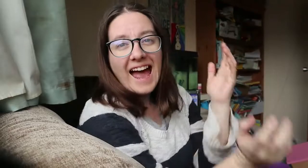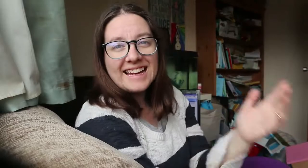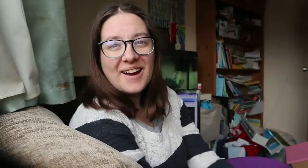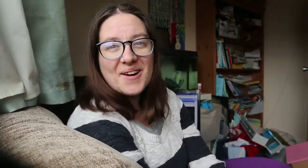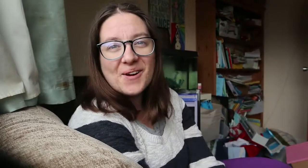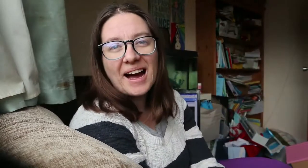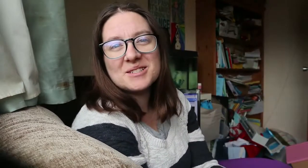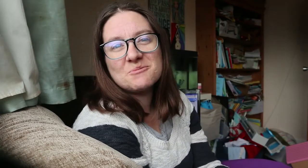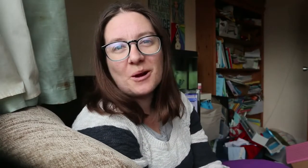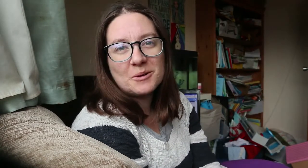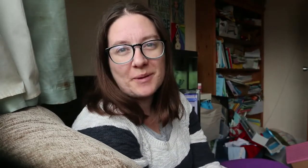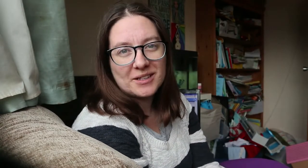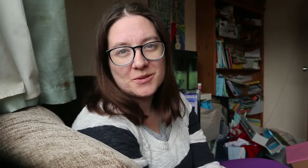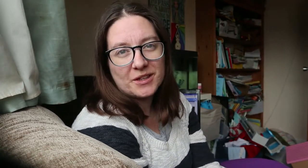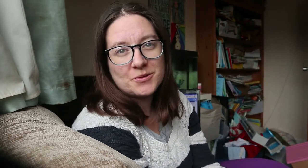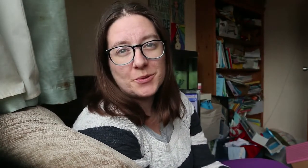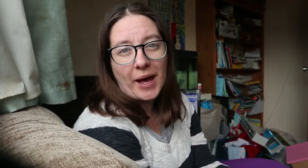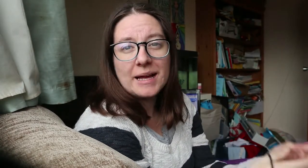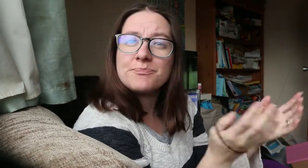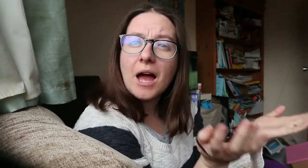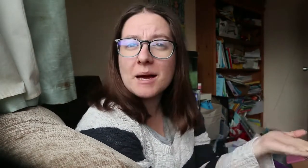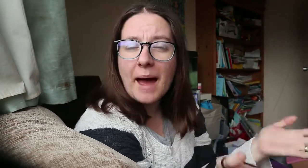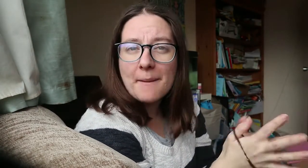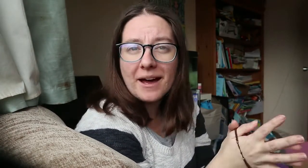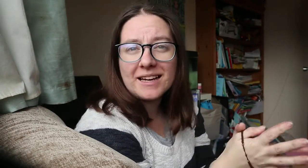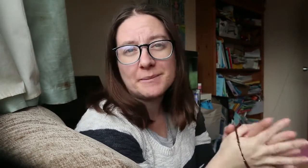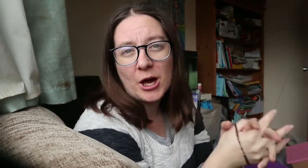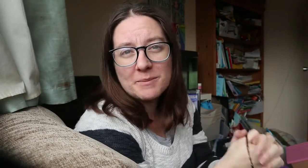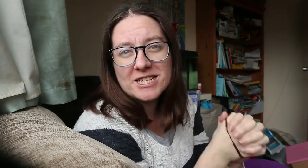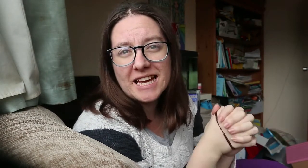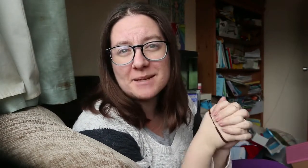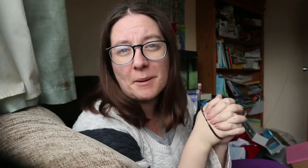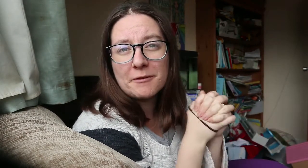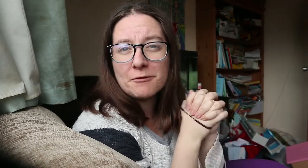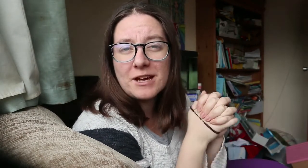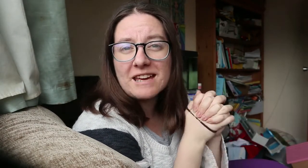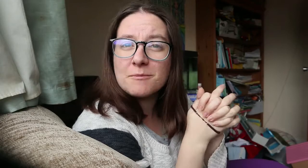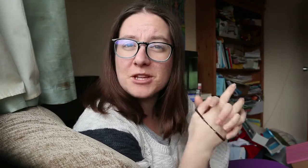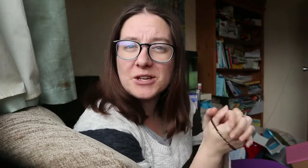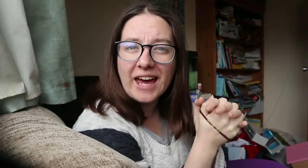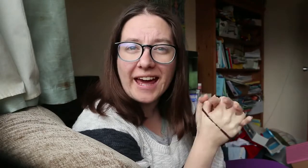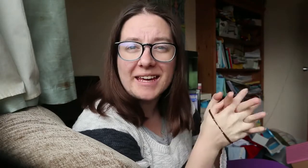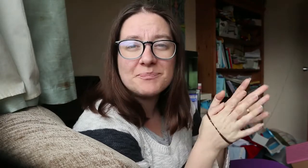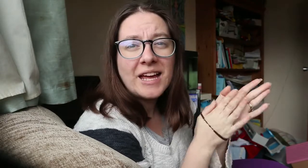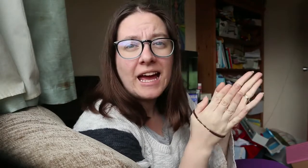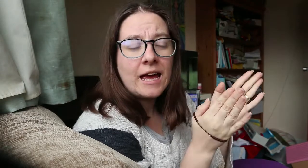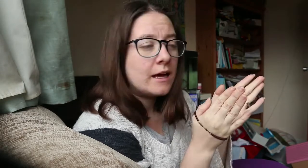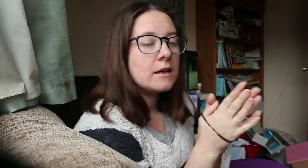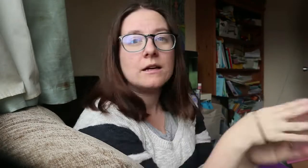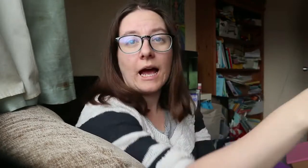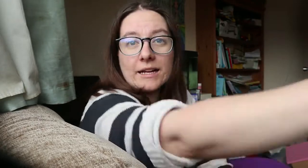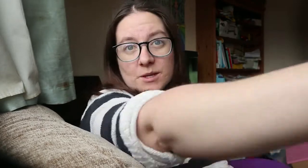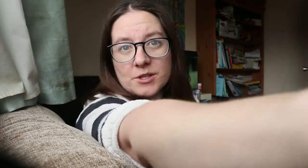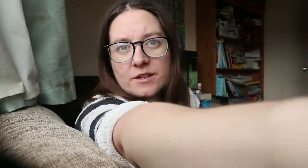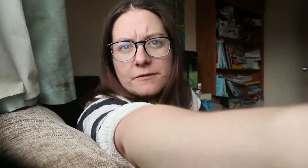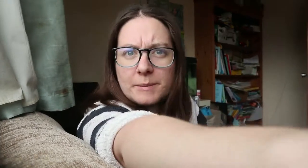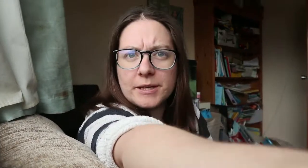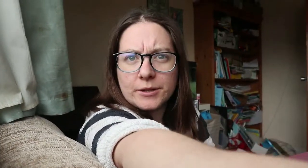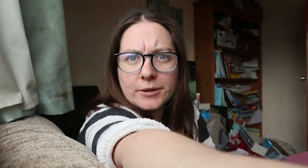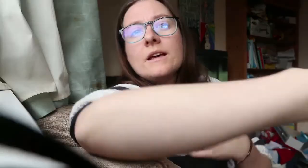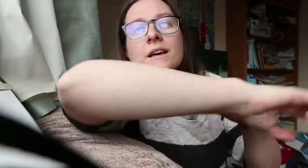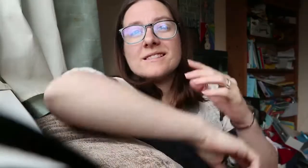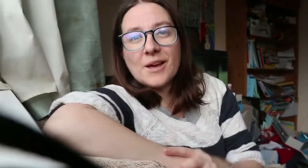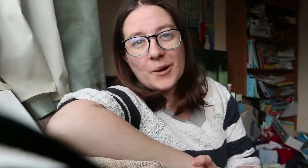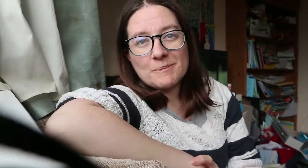Hello and welcome back to Adventure All The Way. I'm Emma and I'm a home-educating mum of three from the UK. And someone's at the